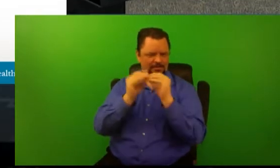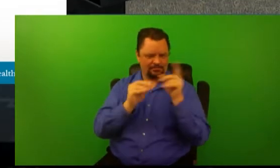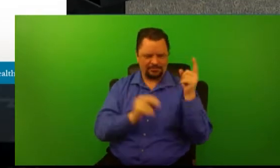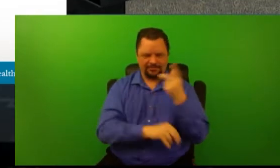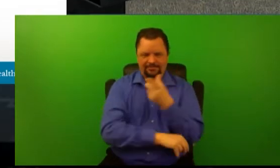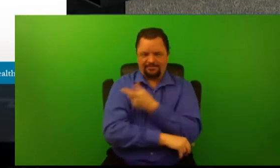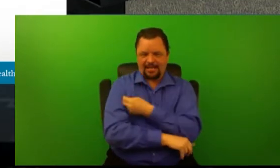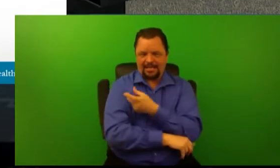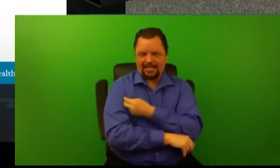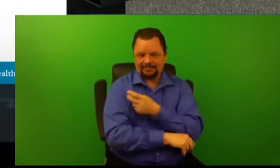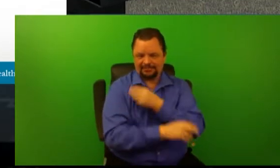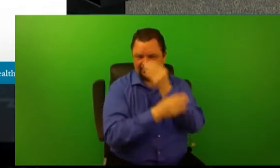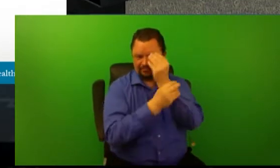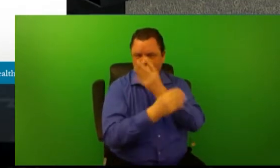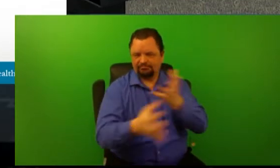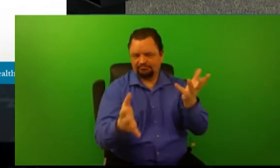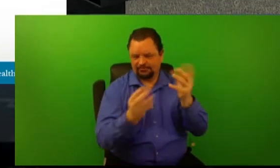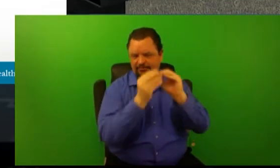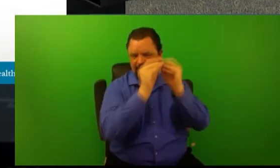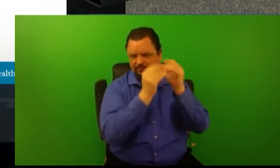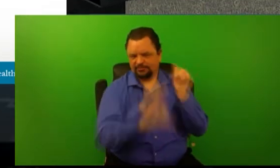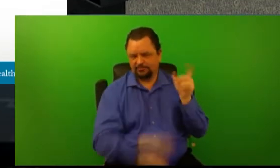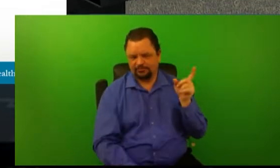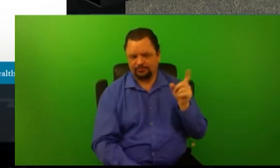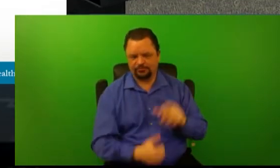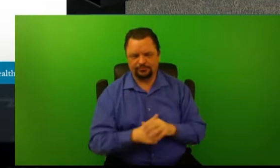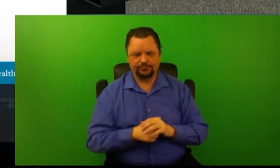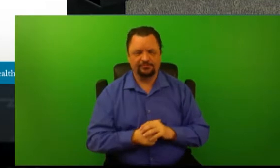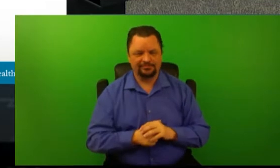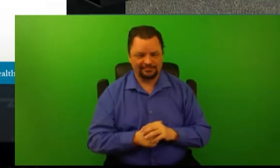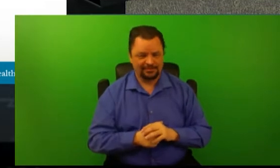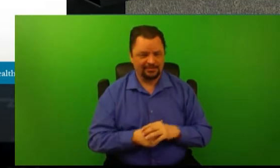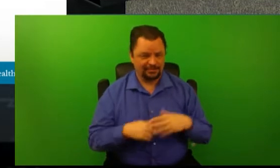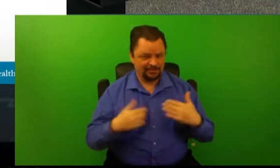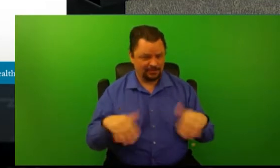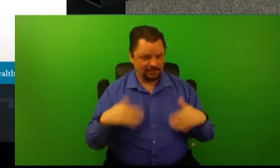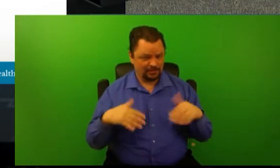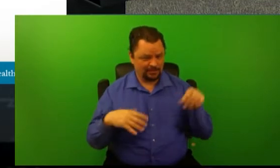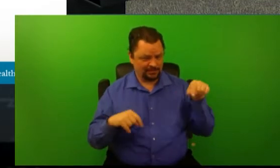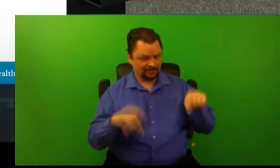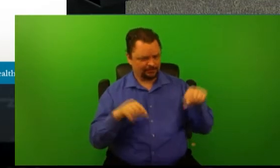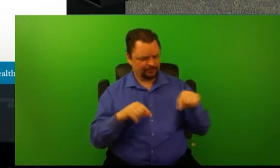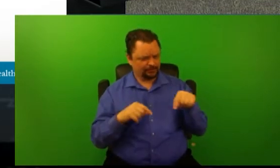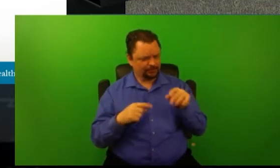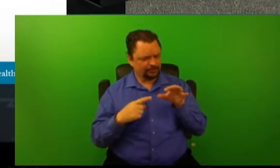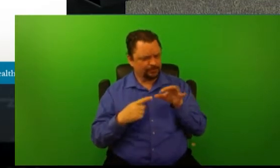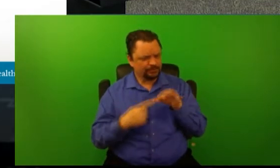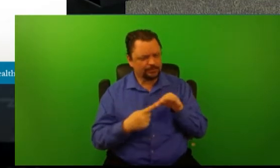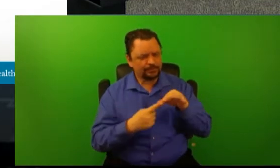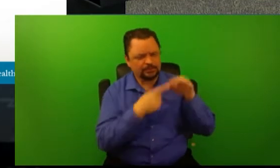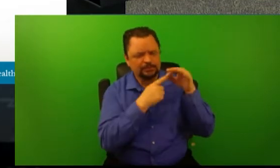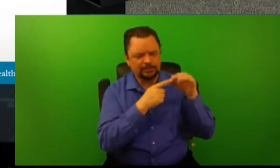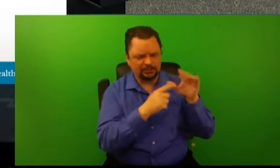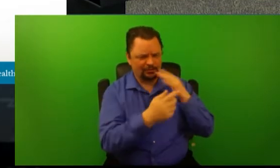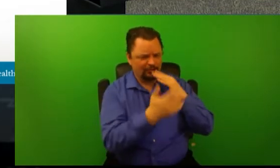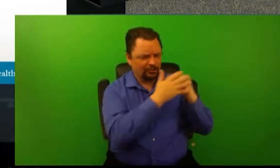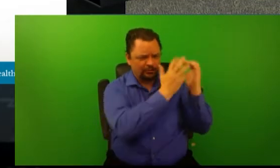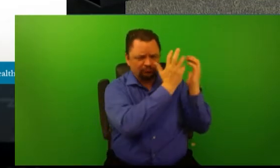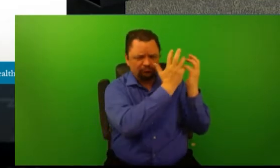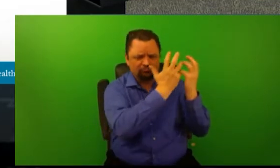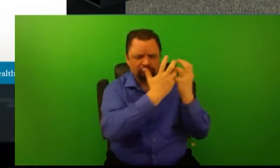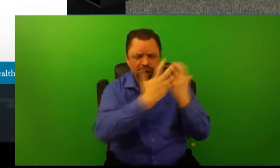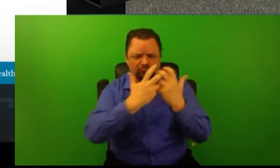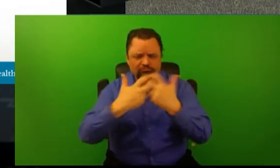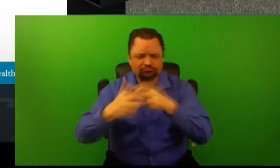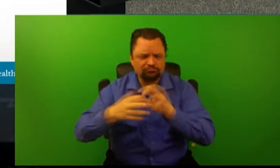doses administered. We have had what I would say is a uniquely well-coordinated local vaccine